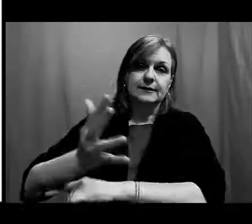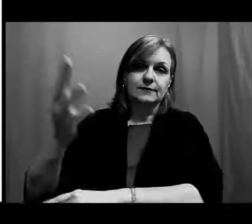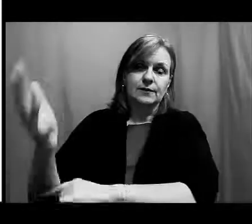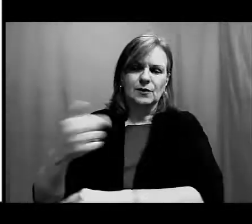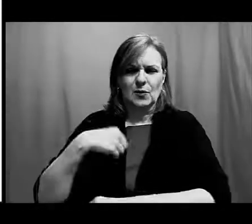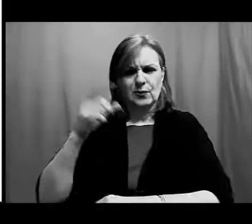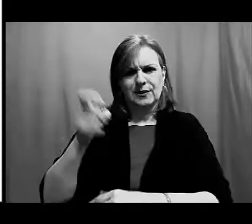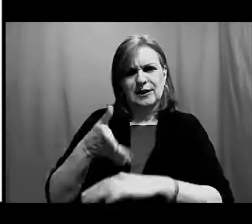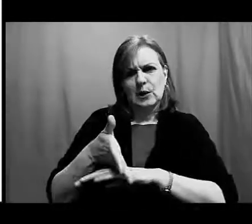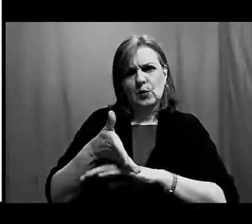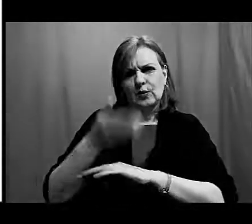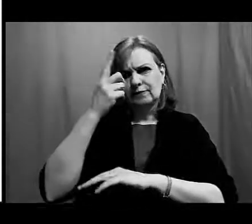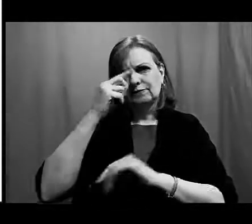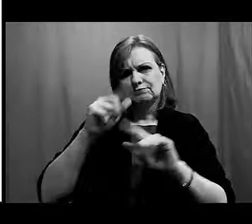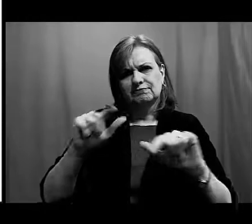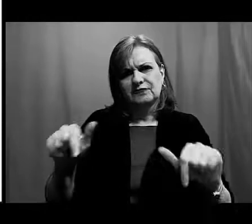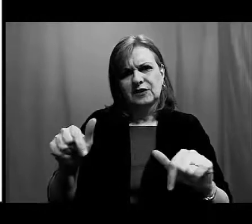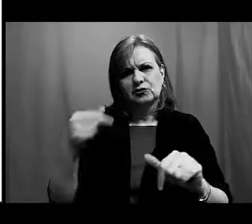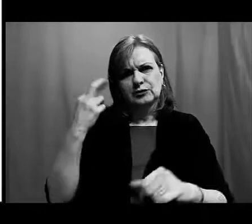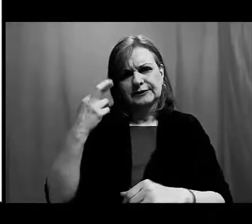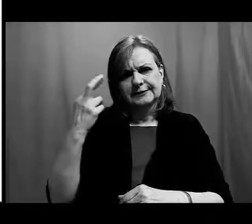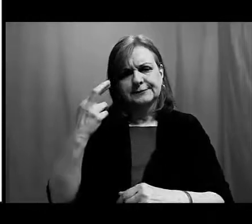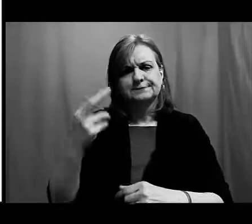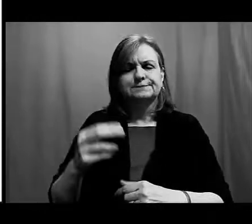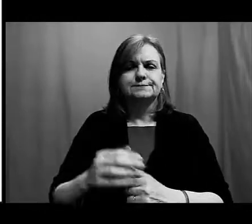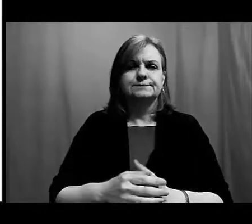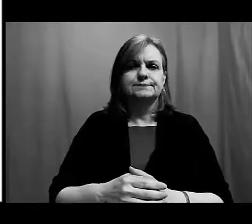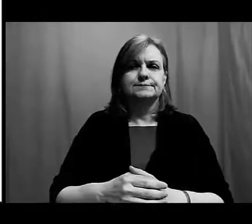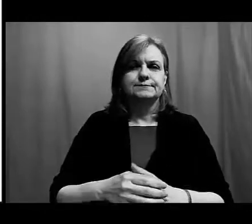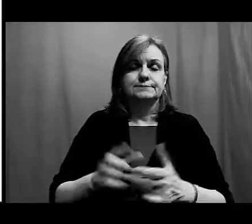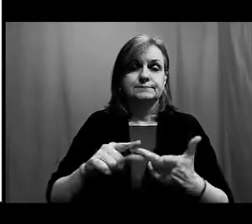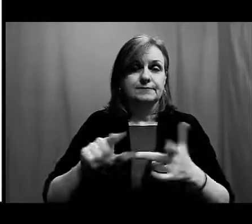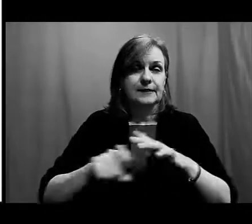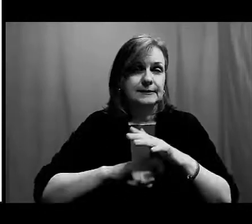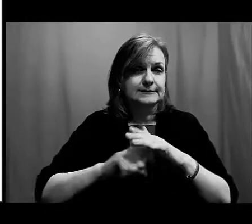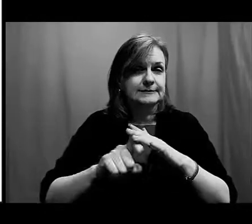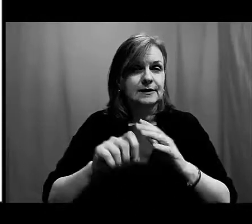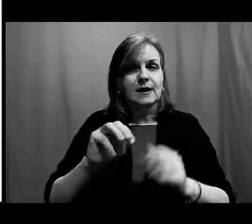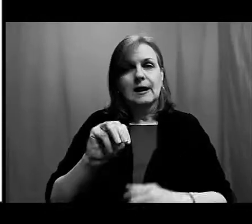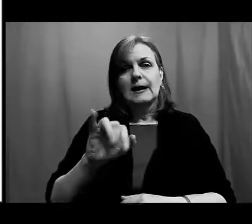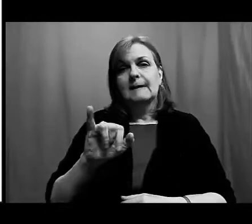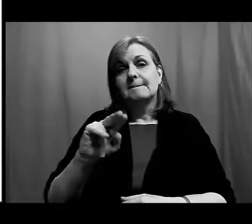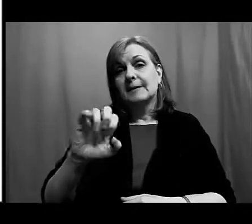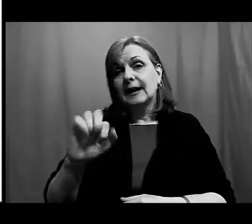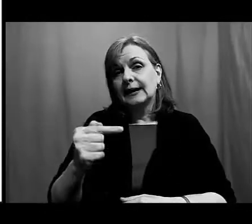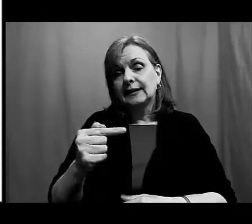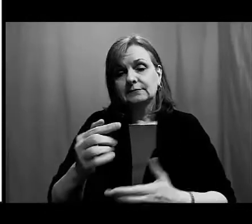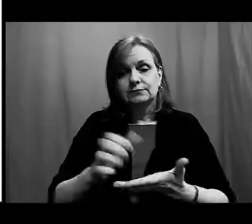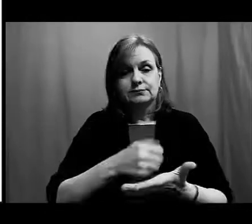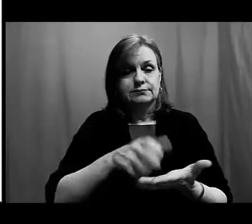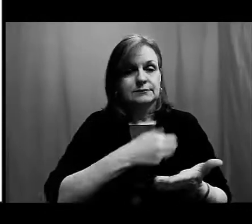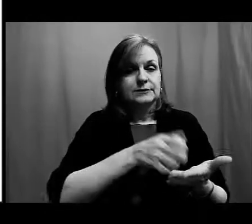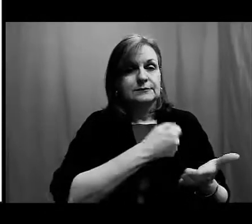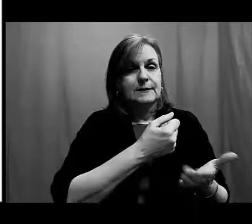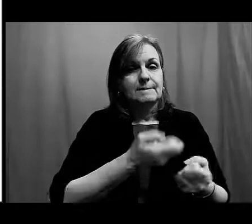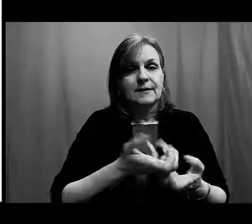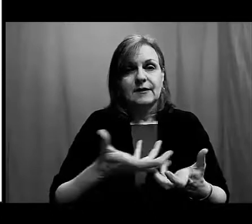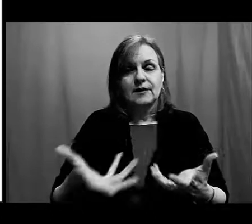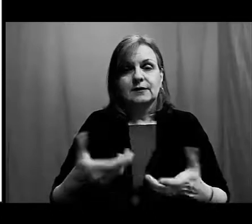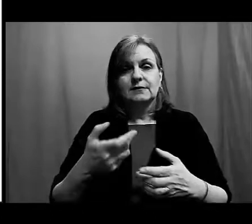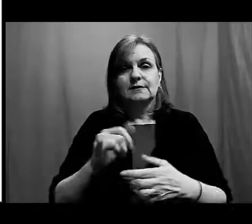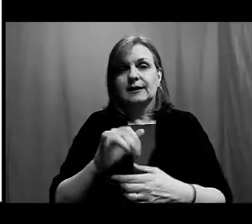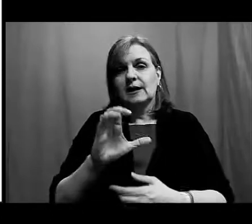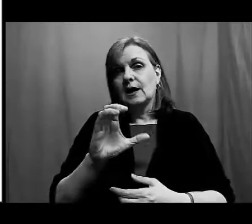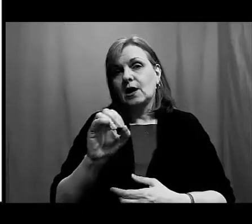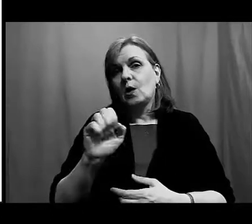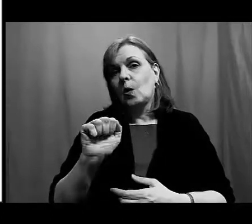forestry. We need wood for all kinds of things, right? Mining operations for any number